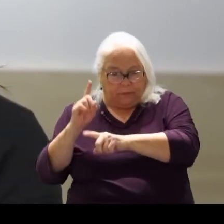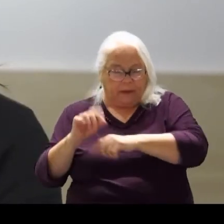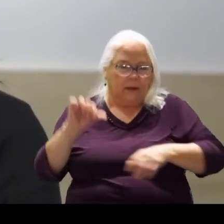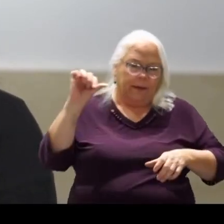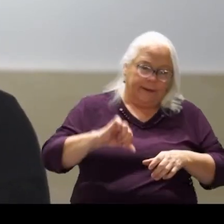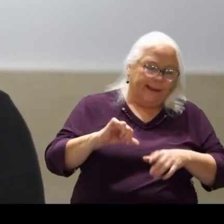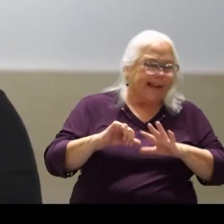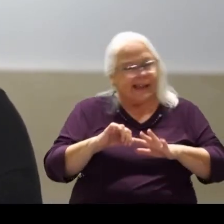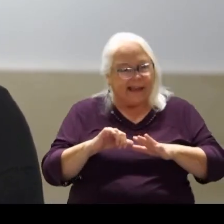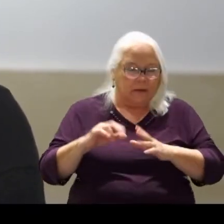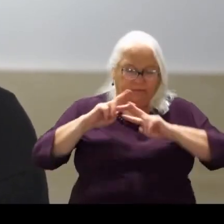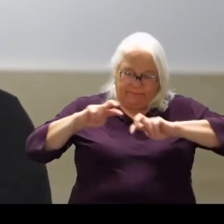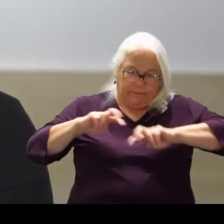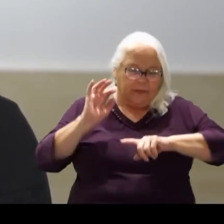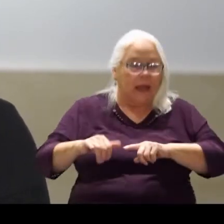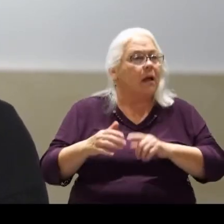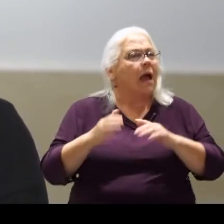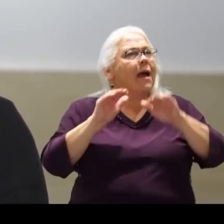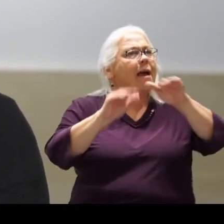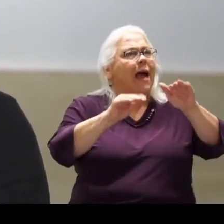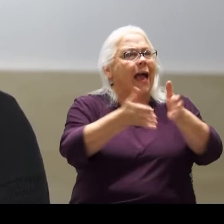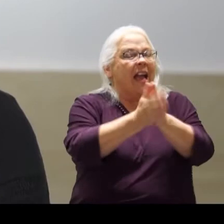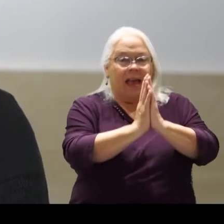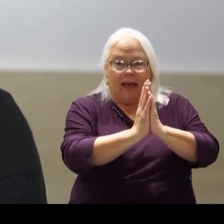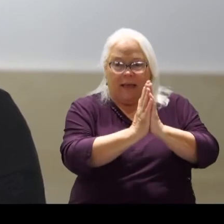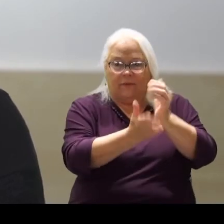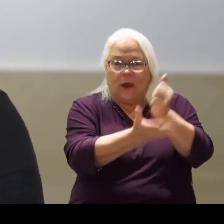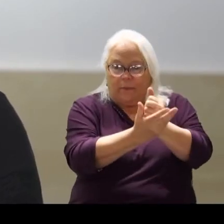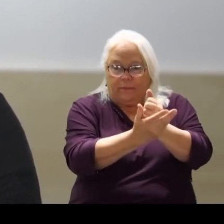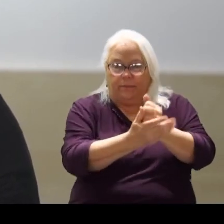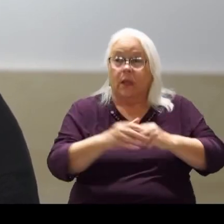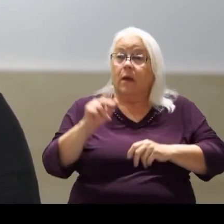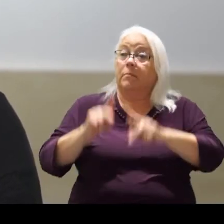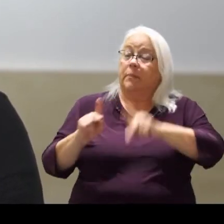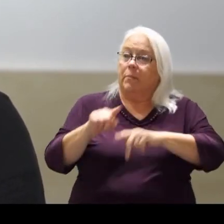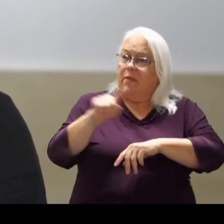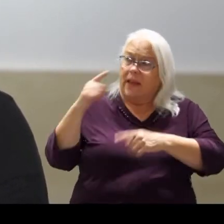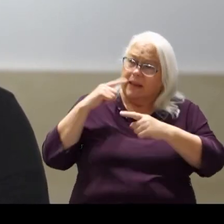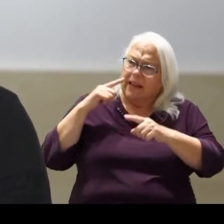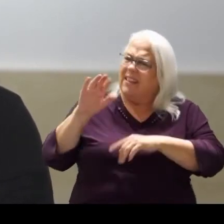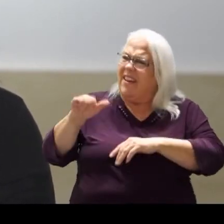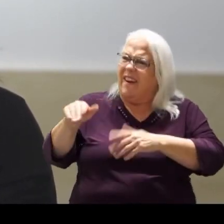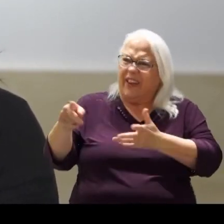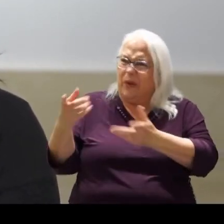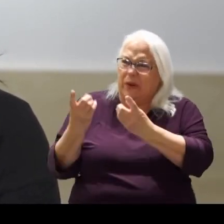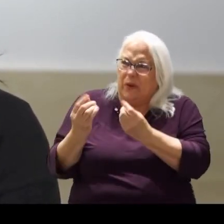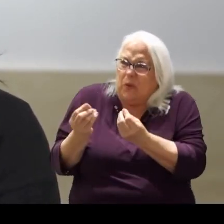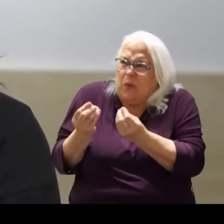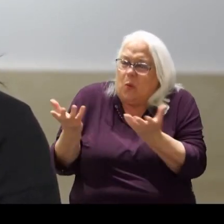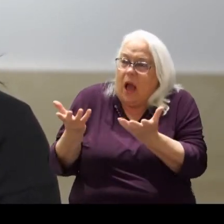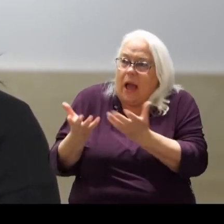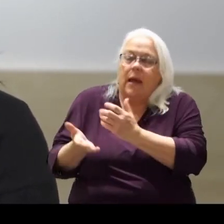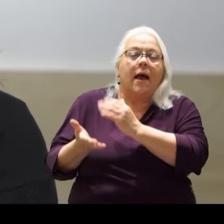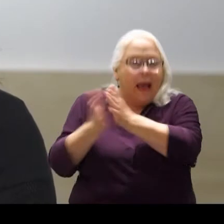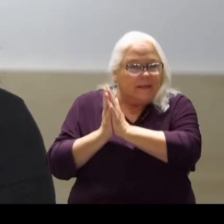what worked, what didn't work, ask for help, talk to other people in the industry who have had success, and find